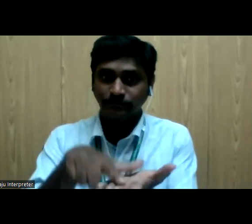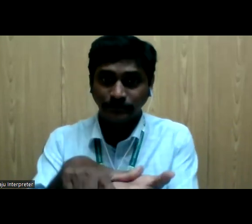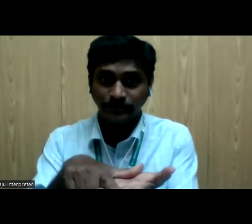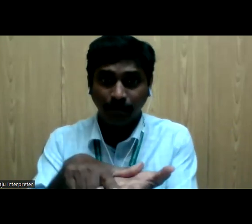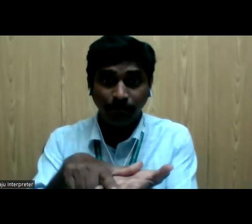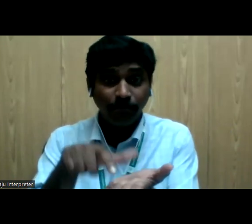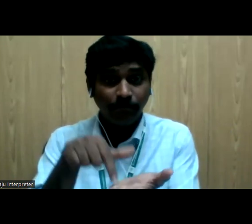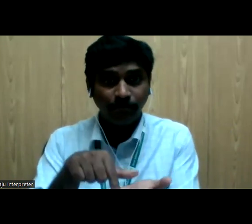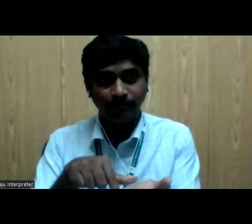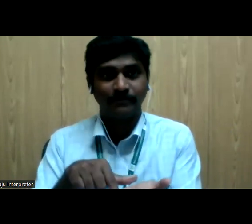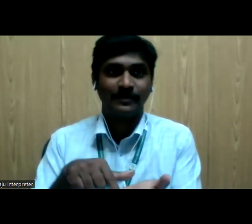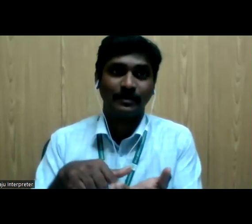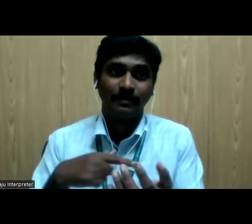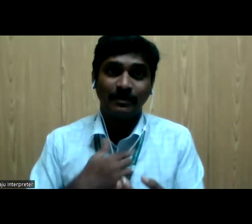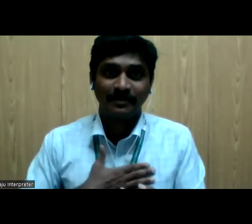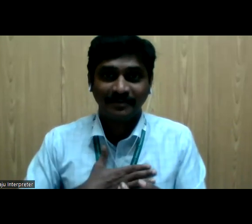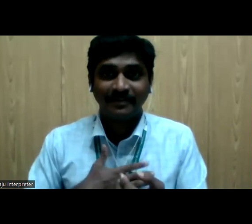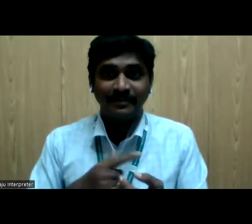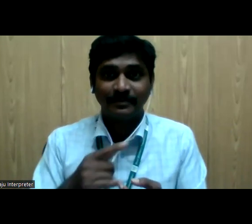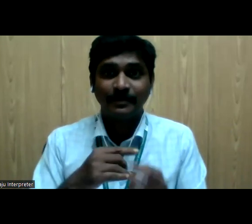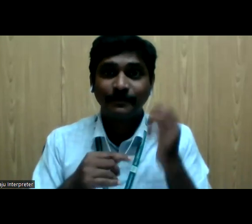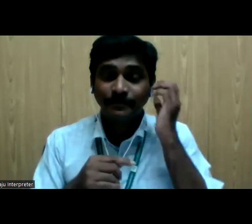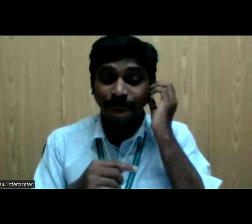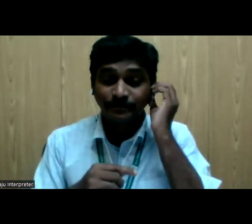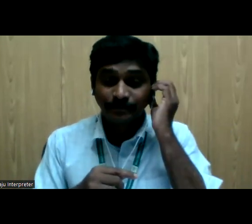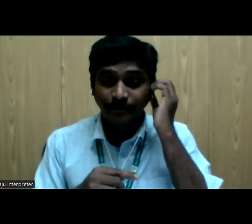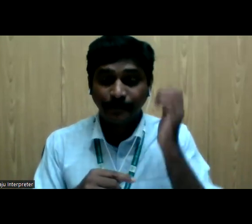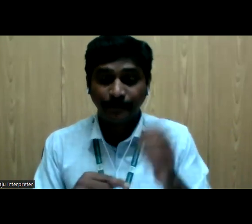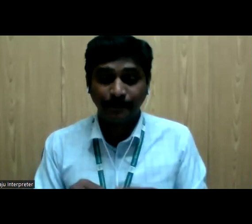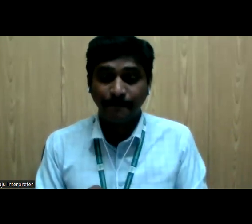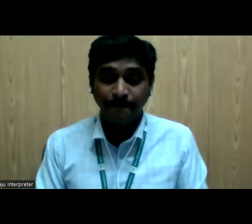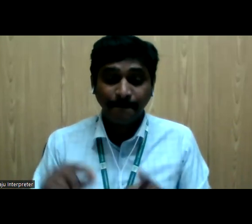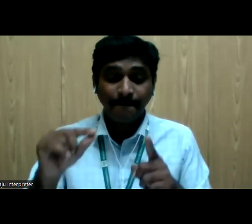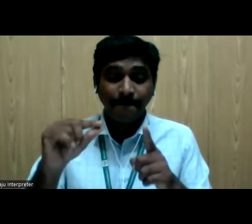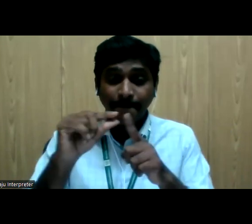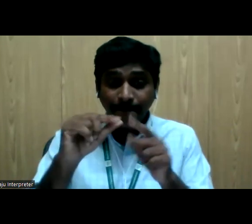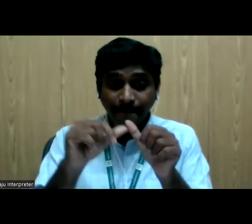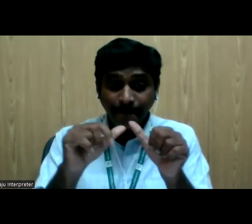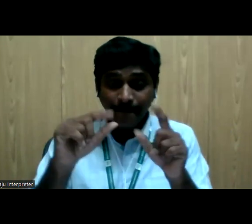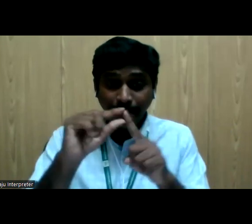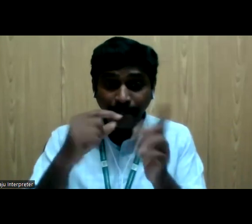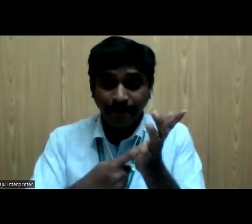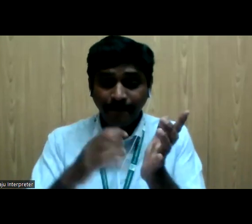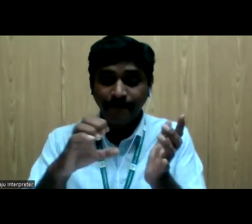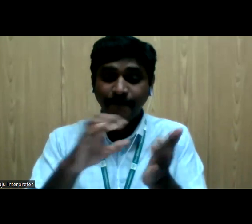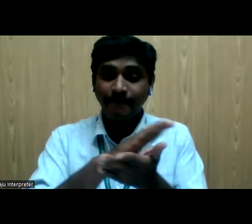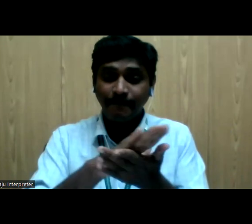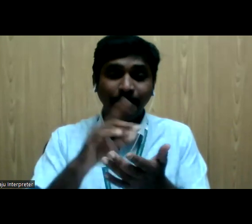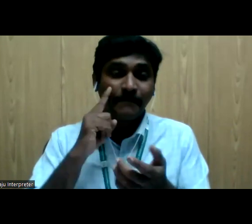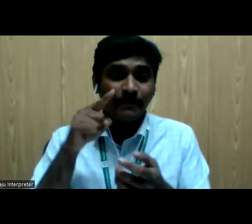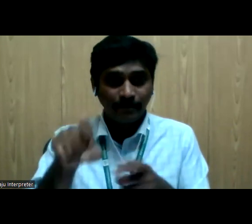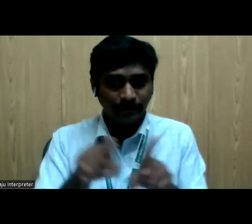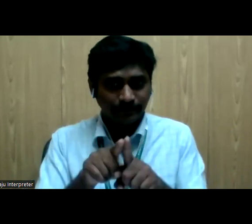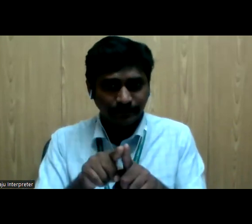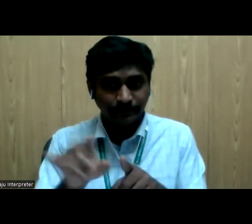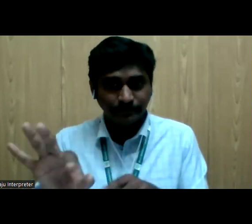to Prachi and the entire team of Nayi Disha who have collaborated with us for this very, very significant step that we are